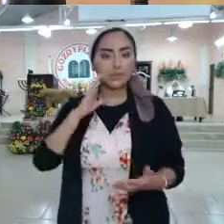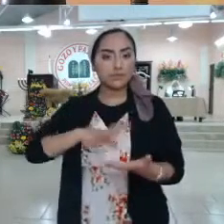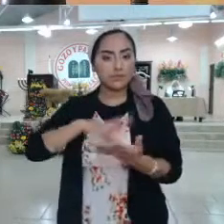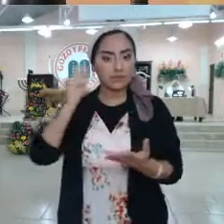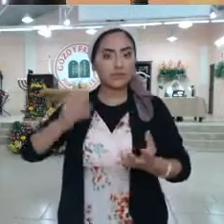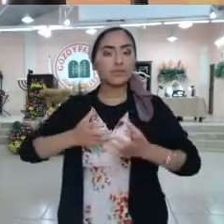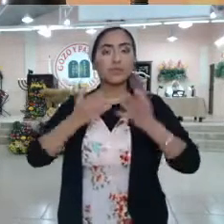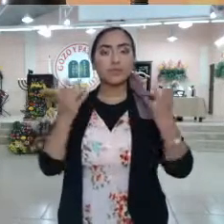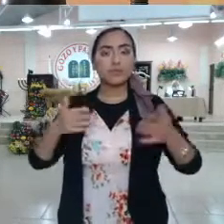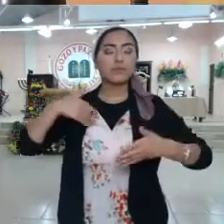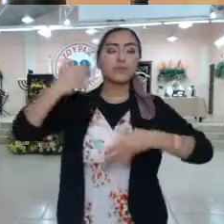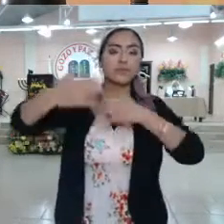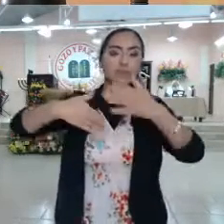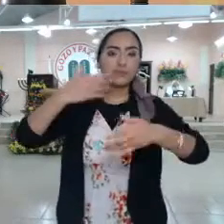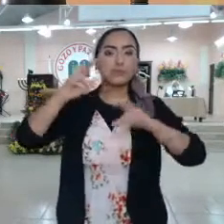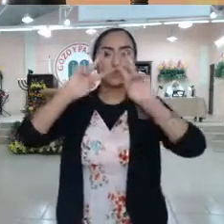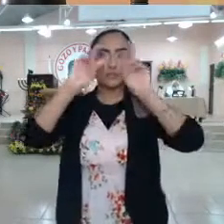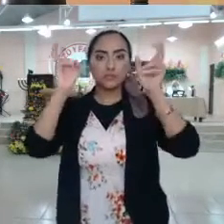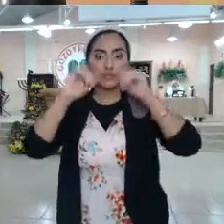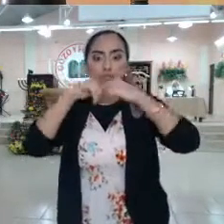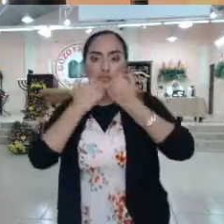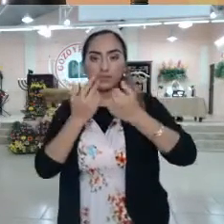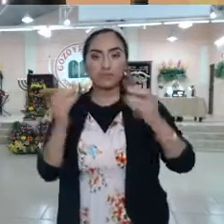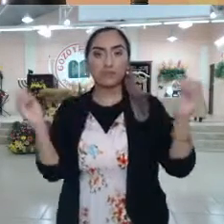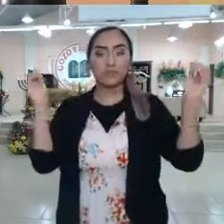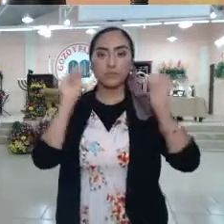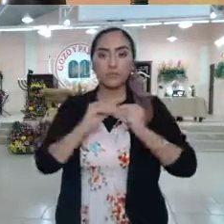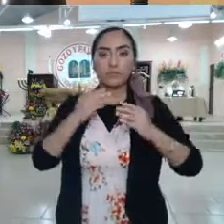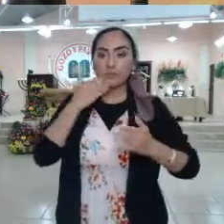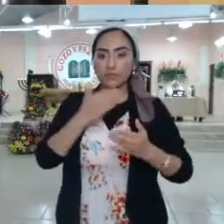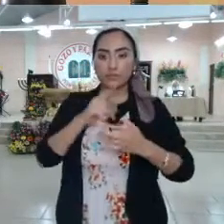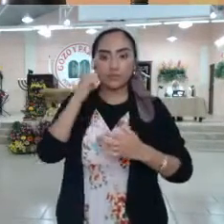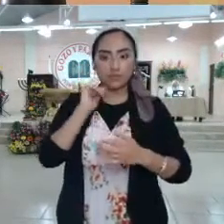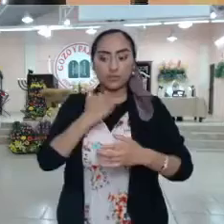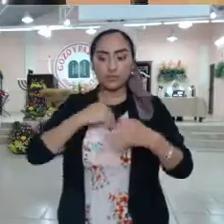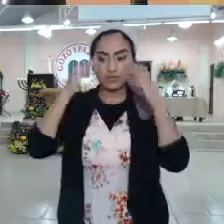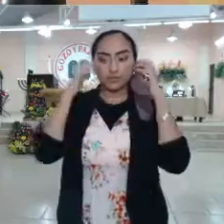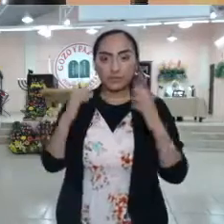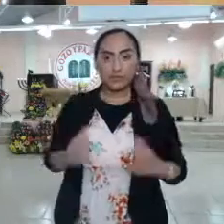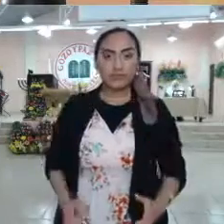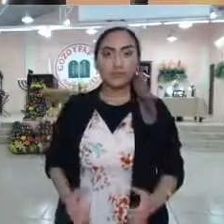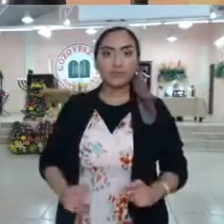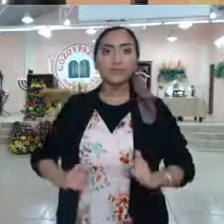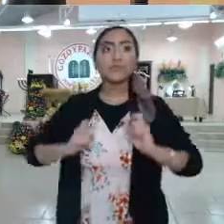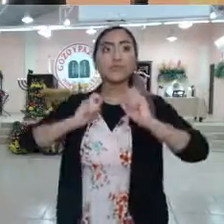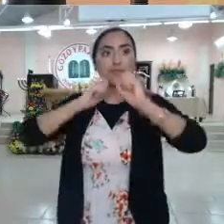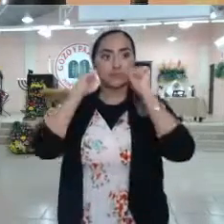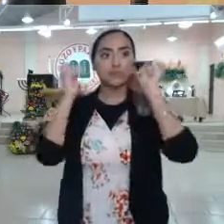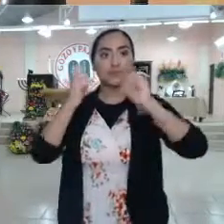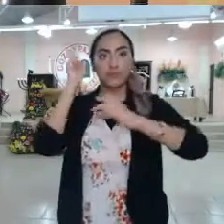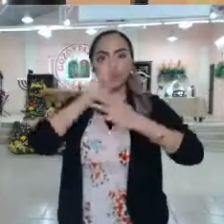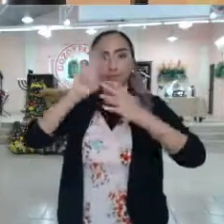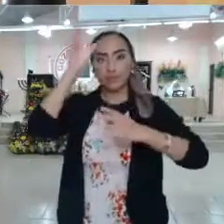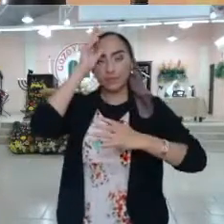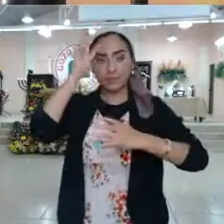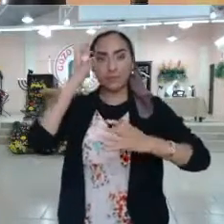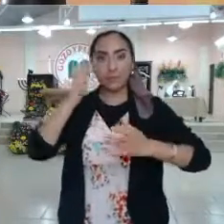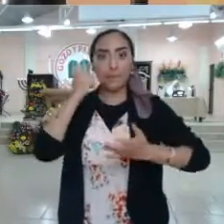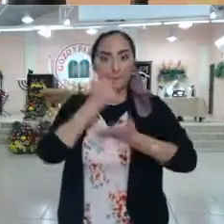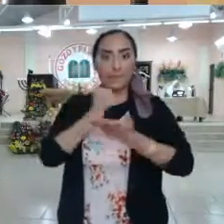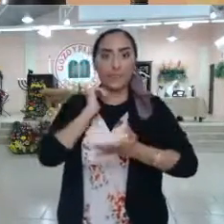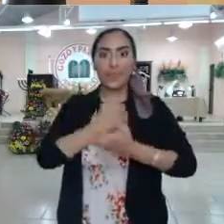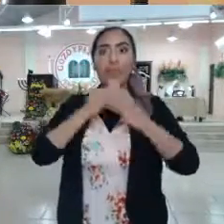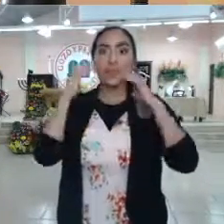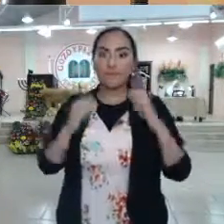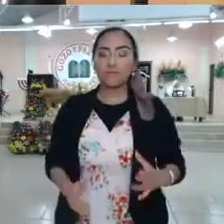en going los to learn próximos temas. a lot in the Cómo se new pueden liberar teachings. más endorfinas. How more endorphins can be released. Exaltando al Eterno, Exalting se the liberan Eternal Father,